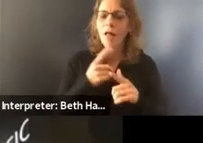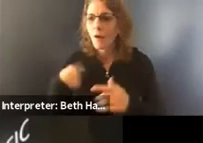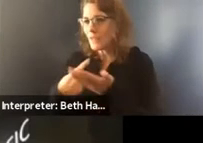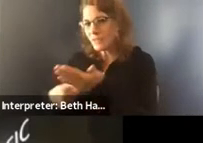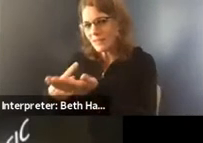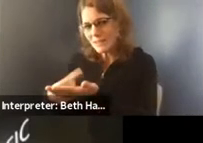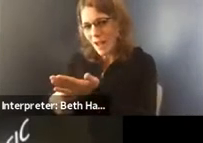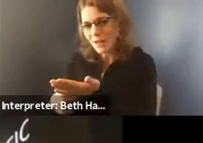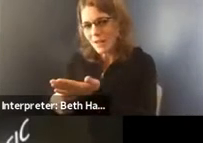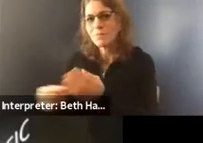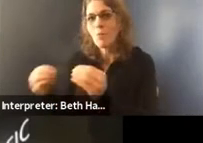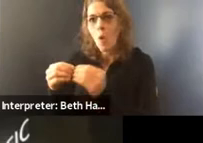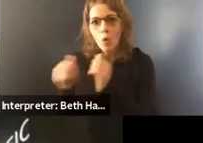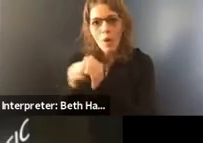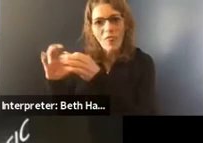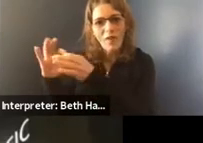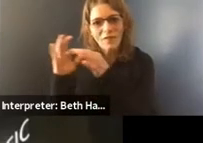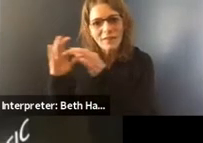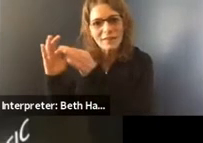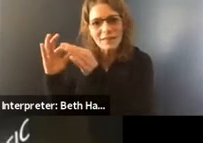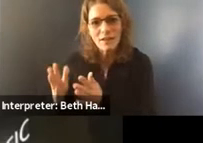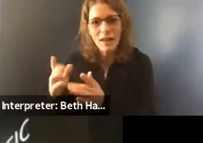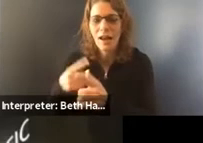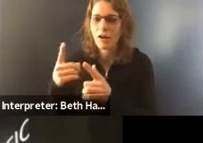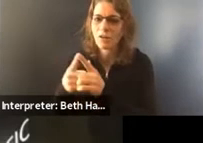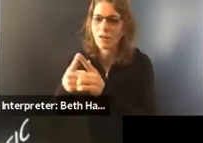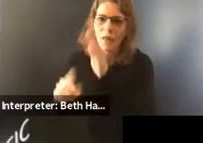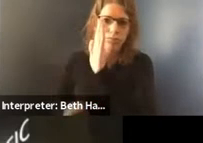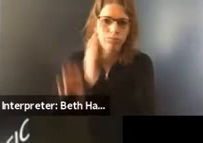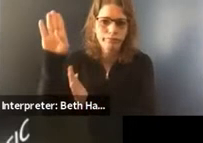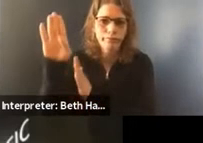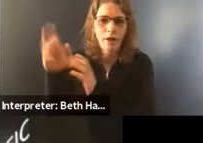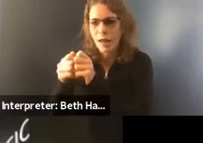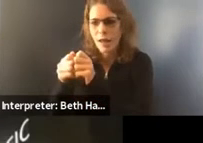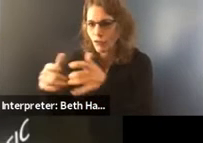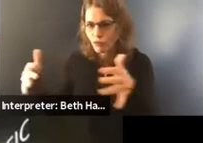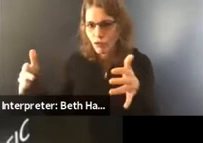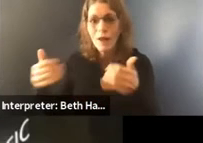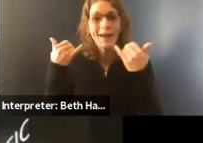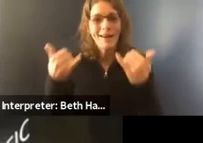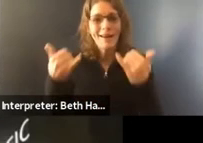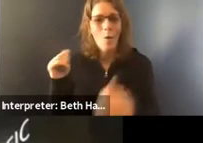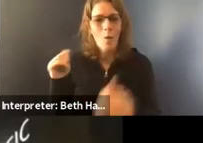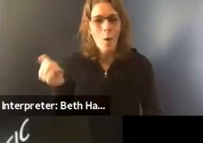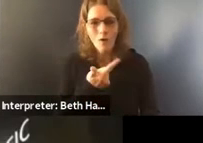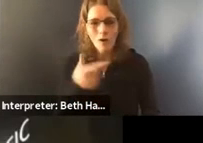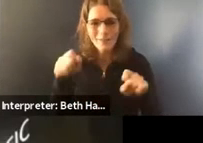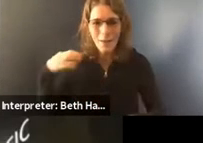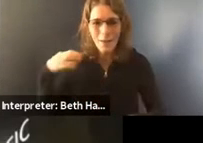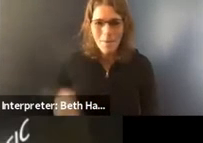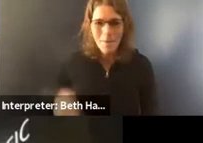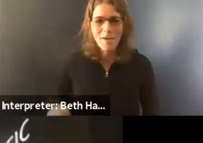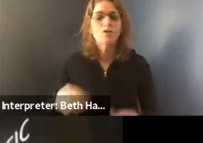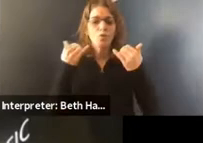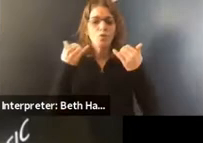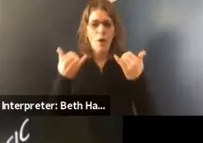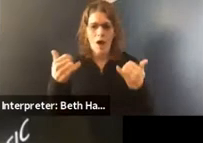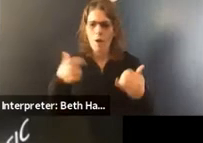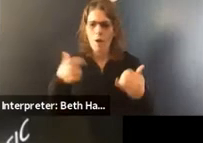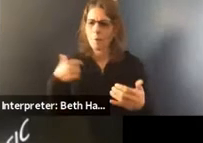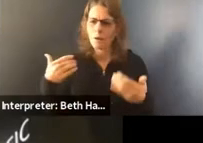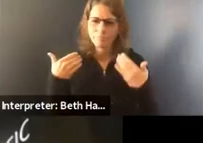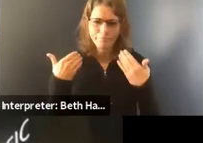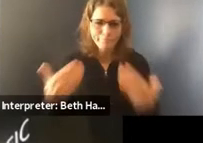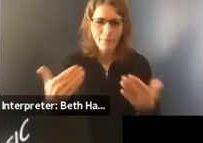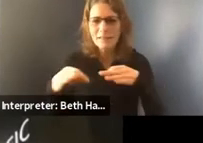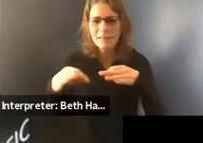get to benefit from it. So let me explain a little bit of what's going to happen this week, just so